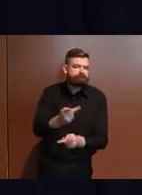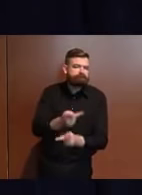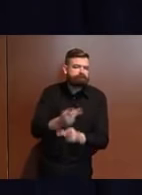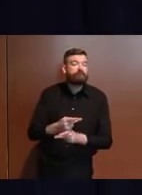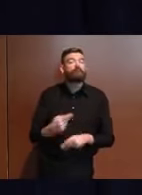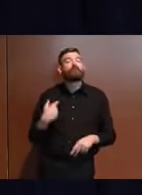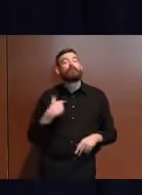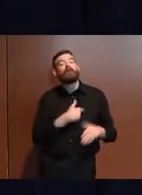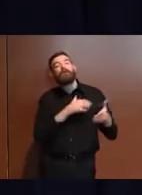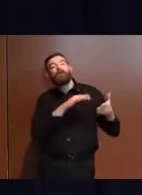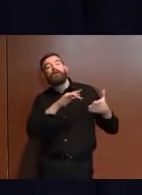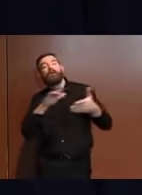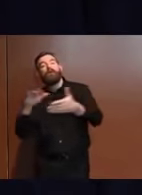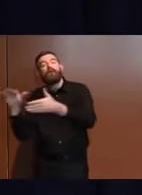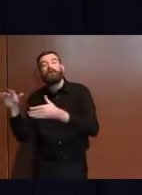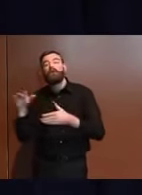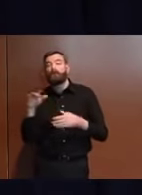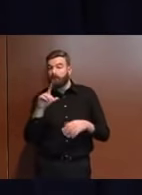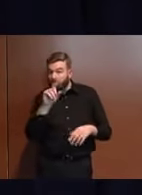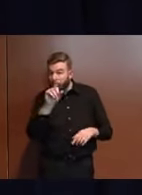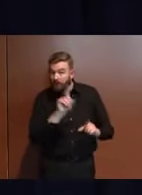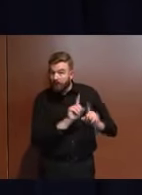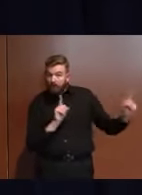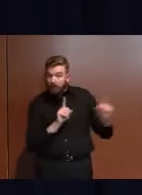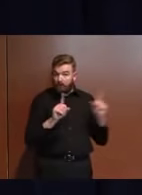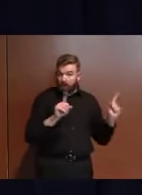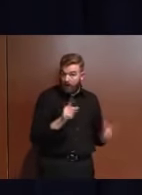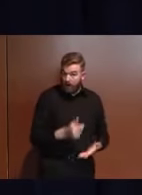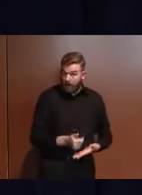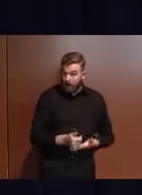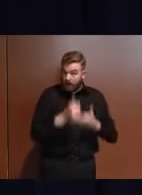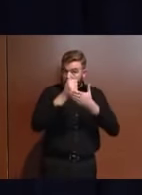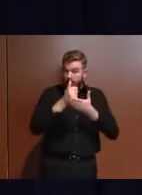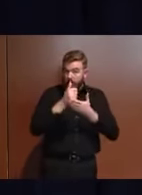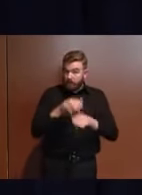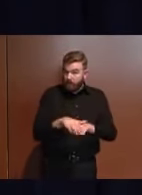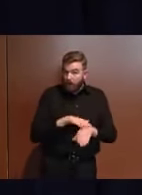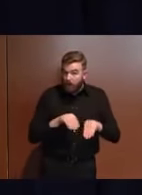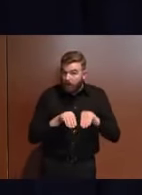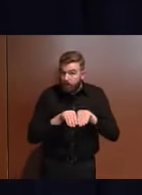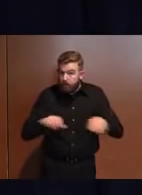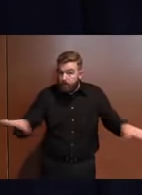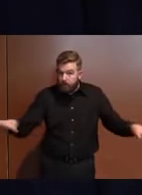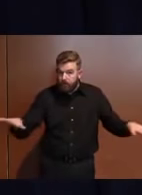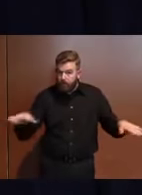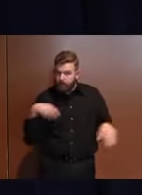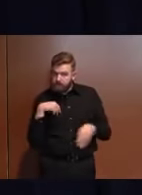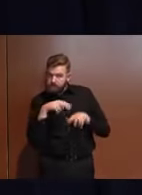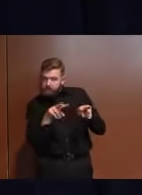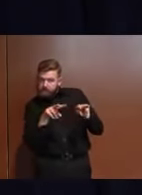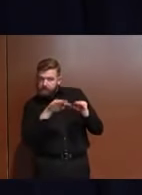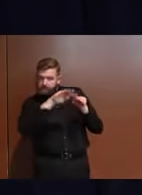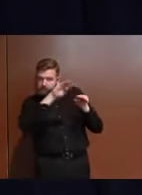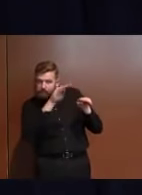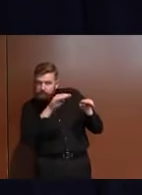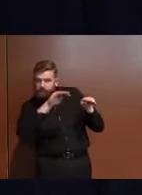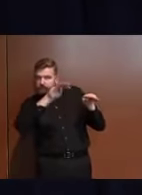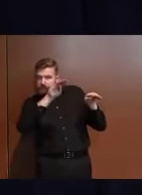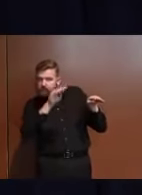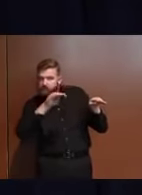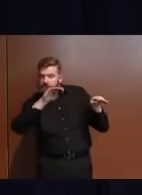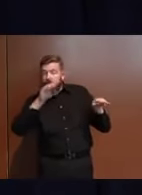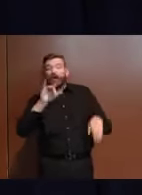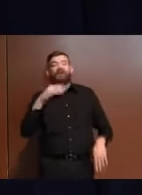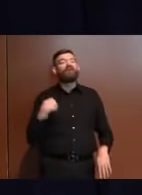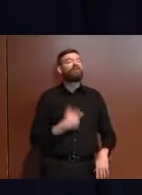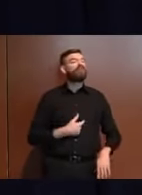on flattening the curve. We're still looking at that. When we look at projections, if we do nothing versus